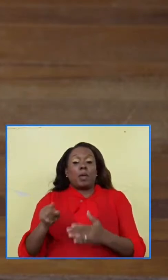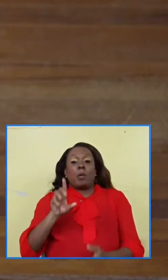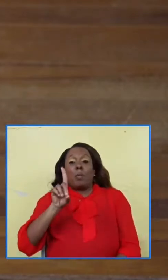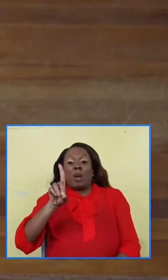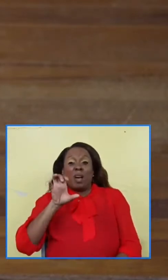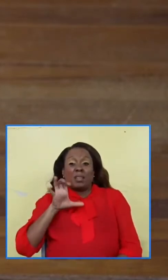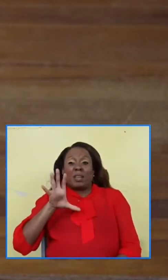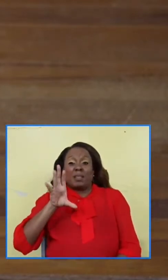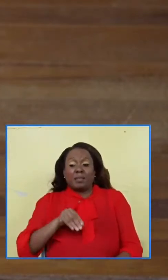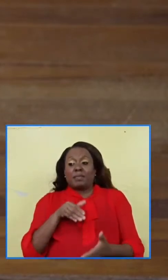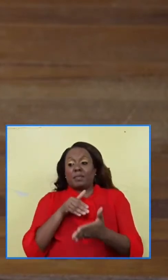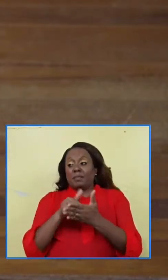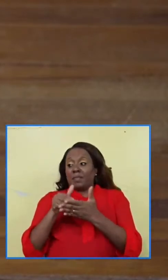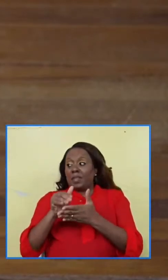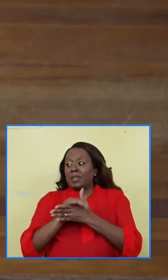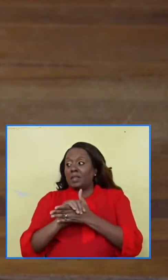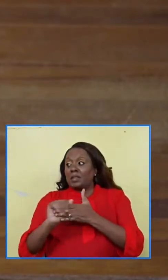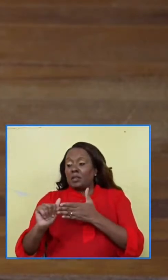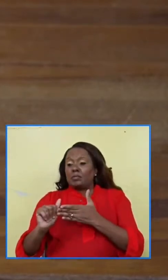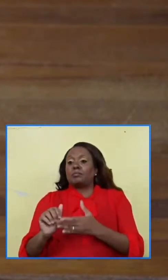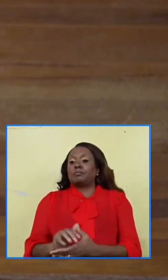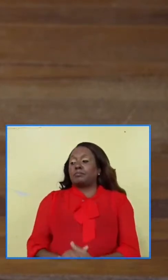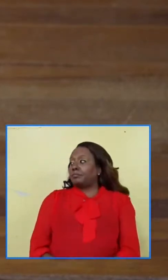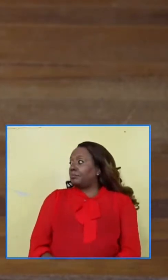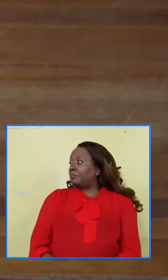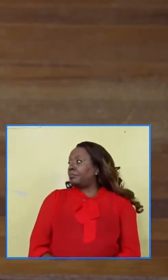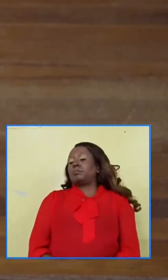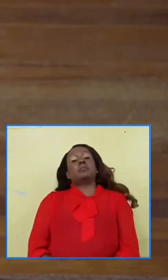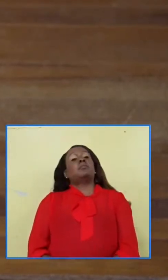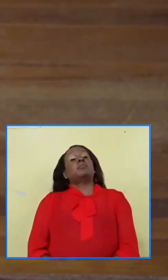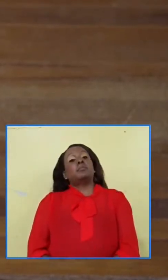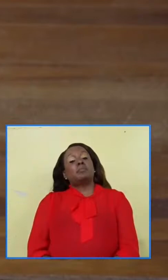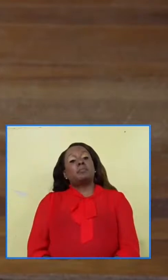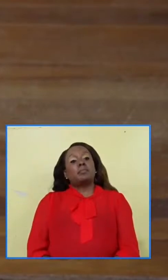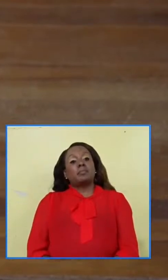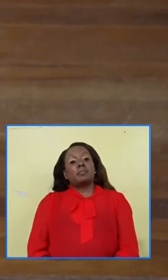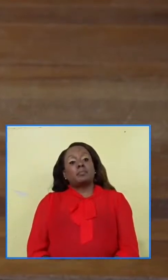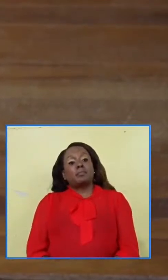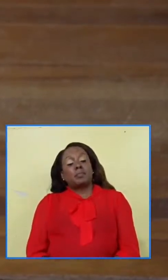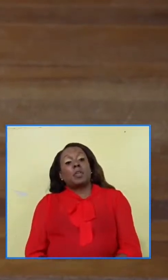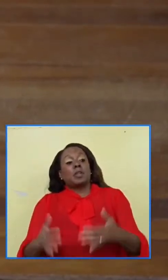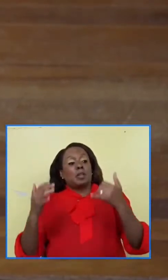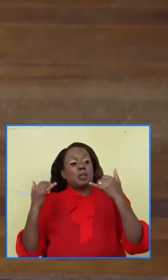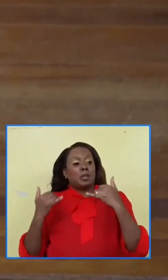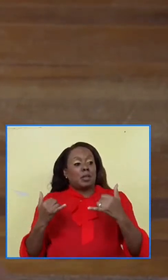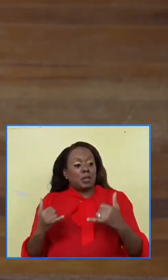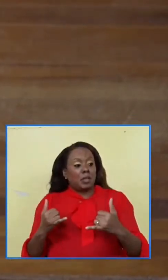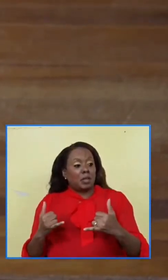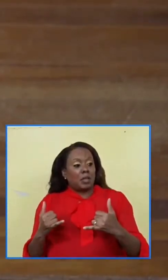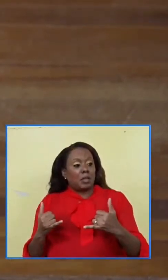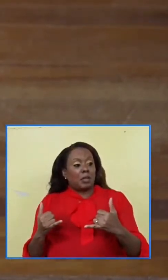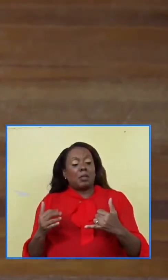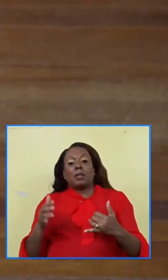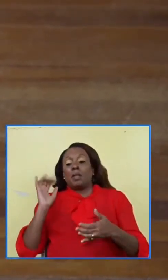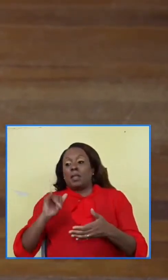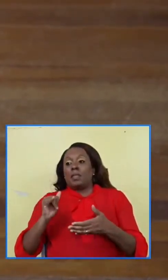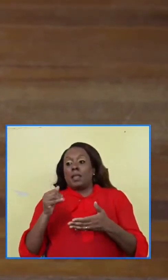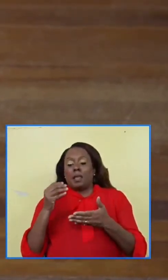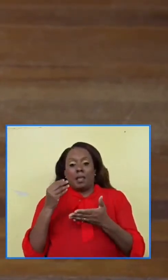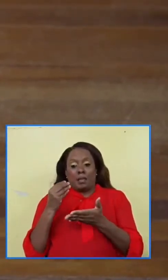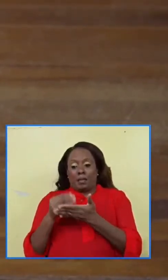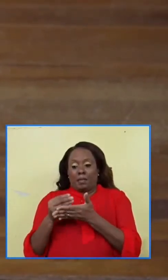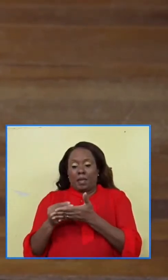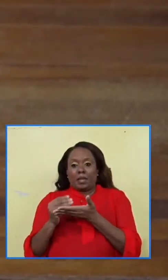150 million. Of course, it has kind of gone back to the pre-COVID levels, and that fund has